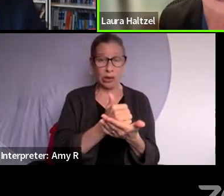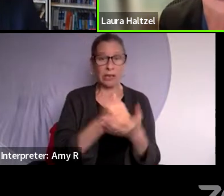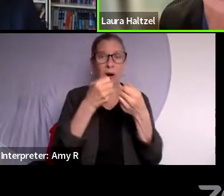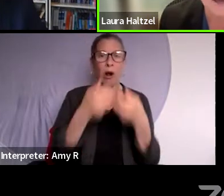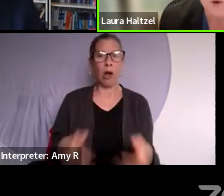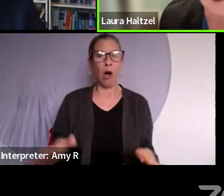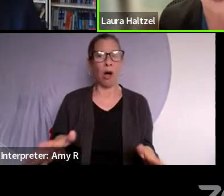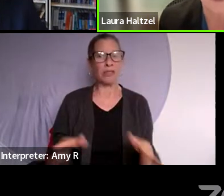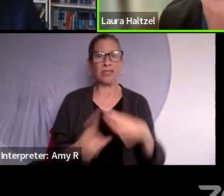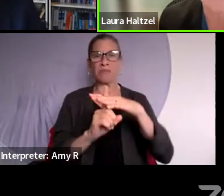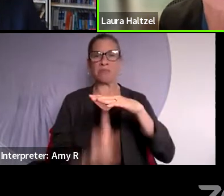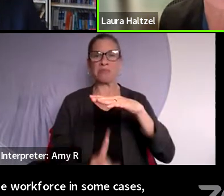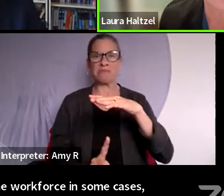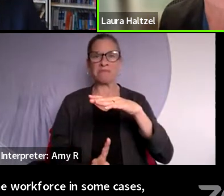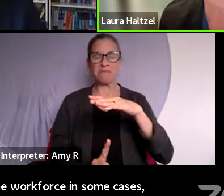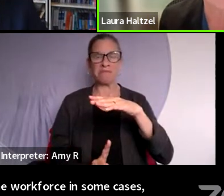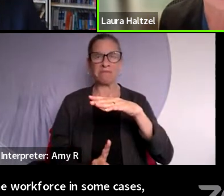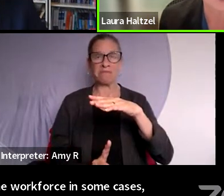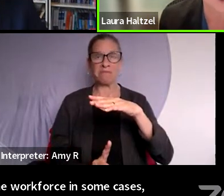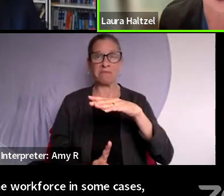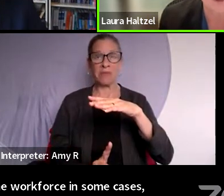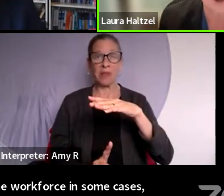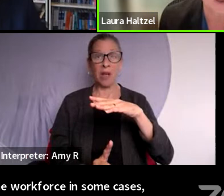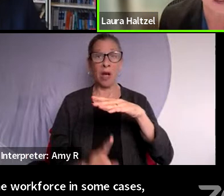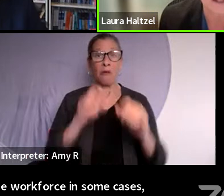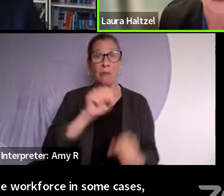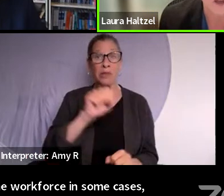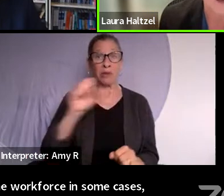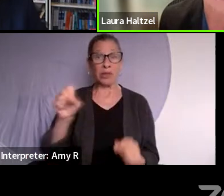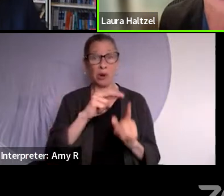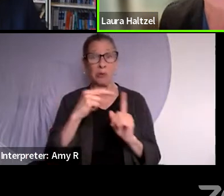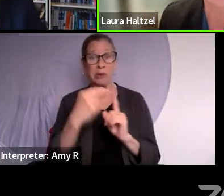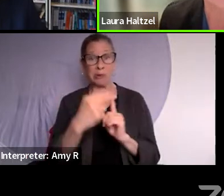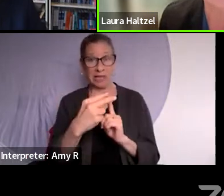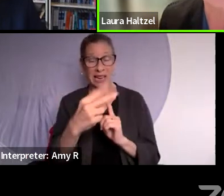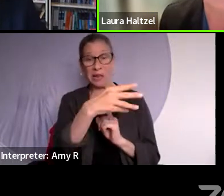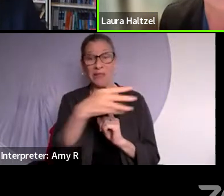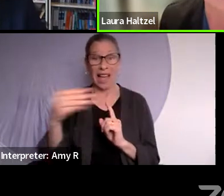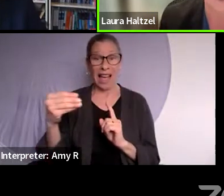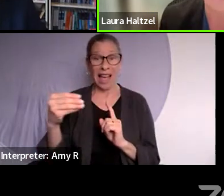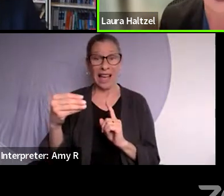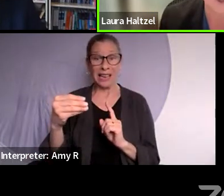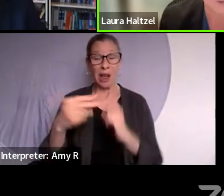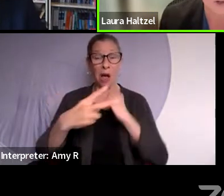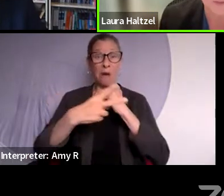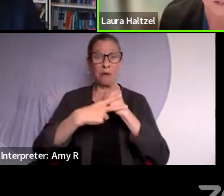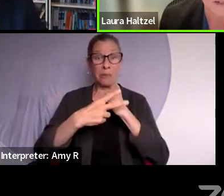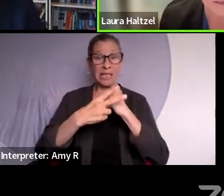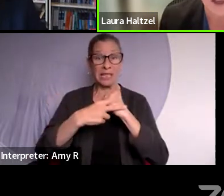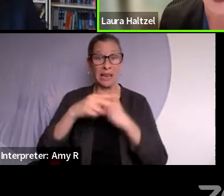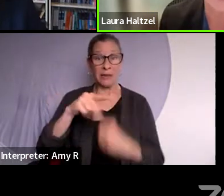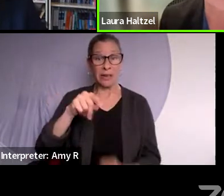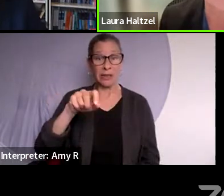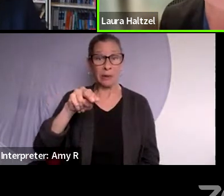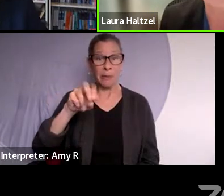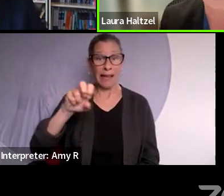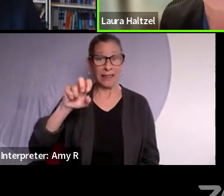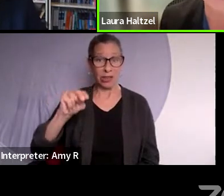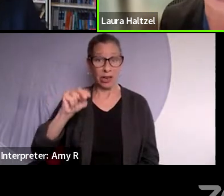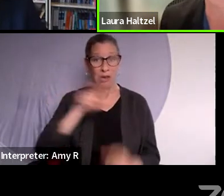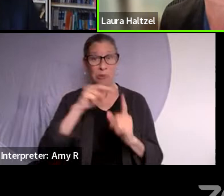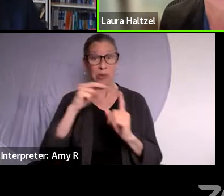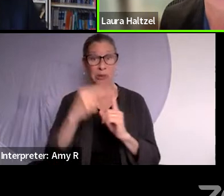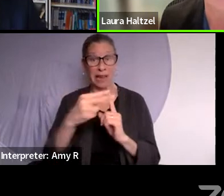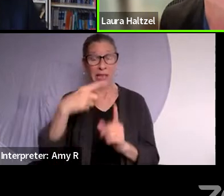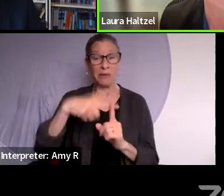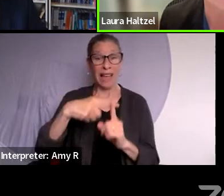lost, not only from a Social Security perspective, but also from a savings for a pension perspective, as well as a